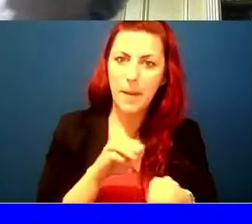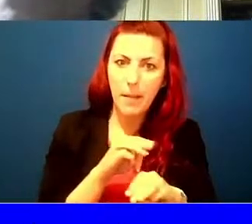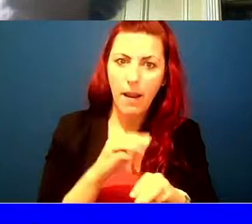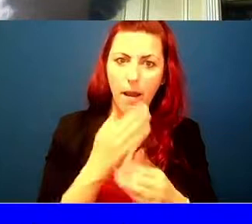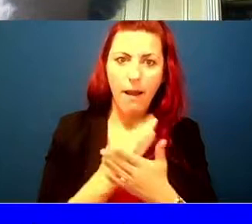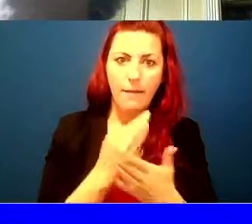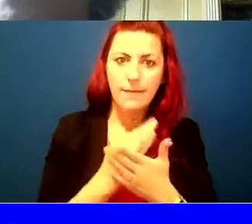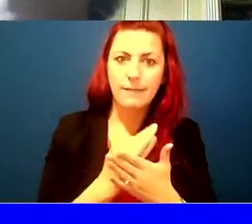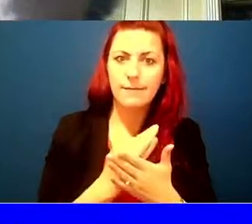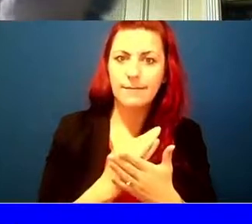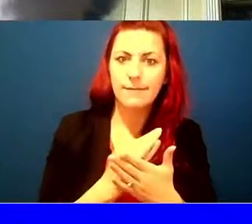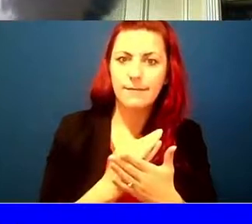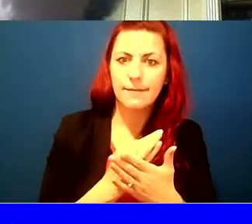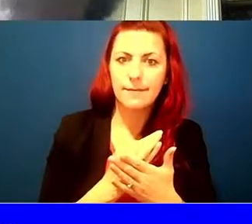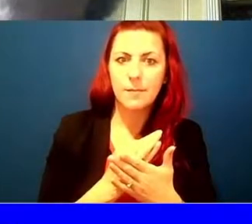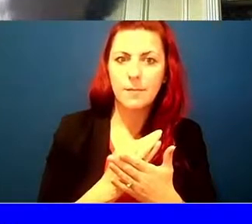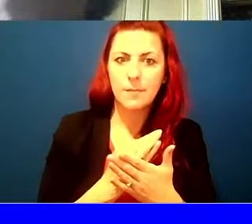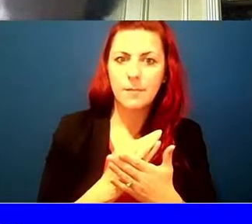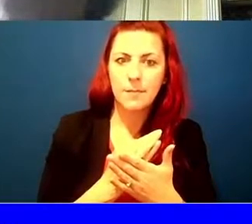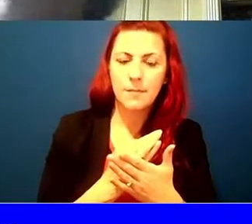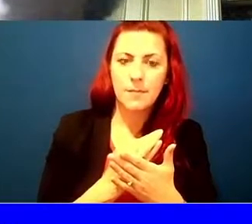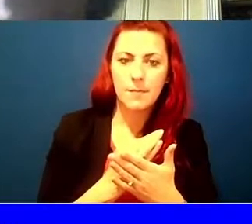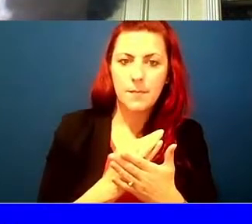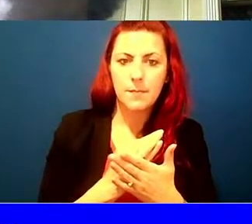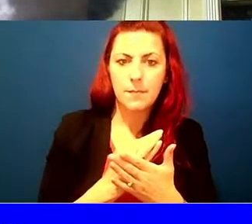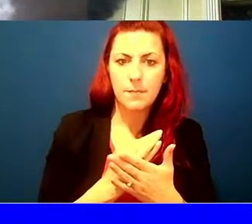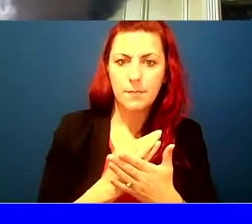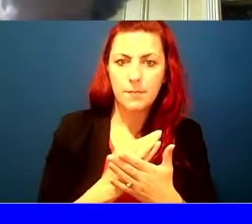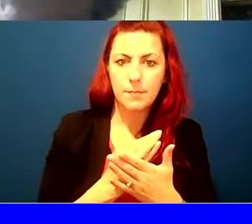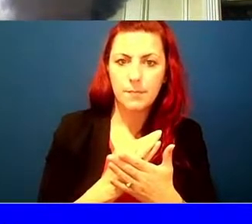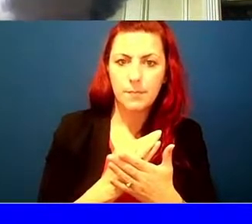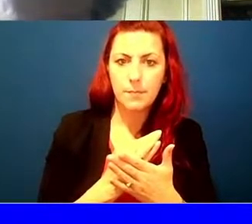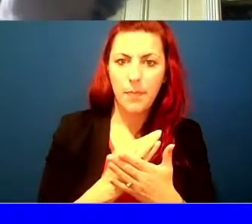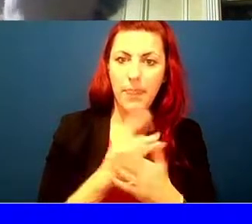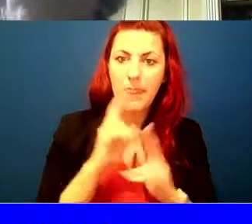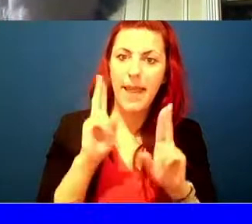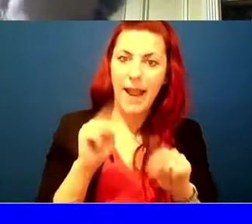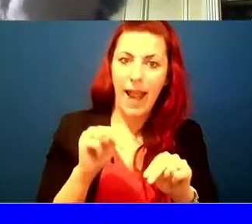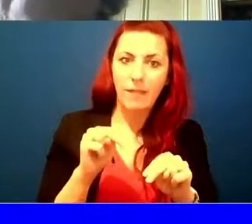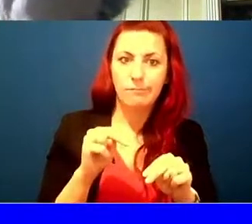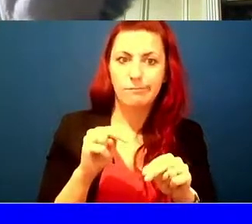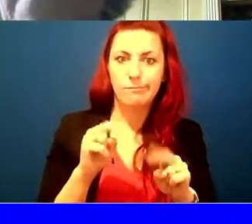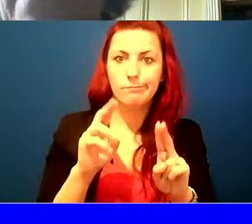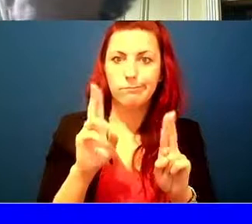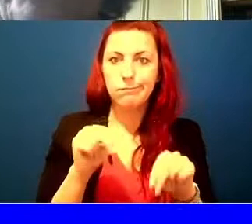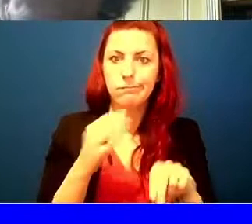can carry out abusive practices, really, and make decisions on their behalf.